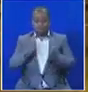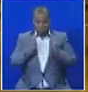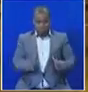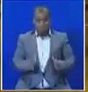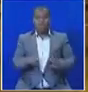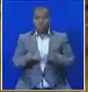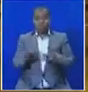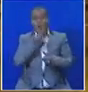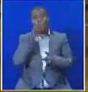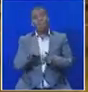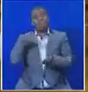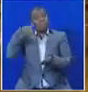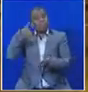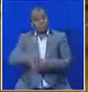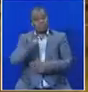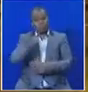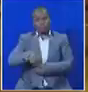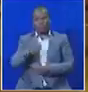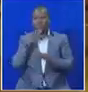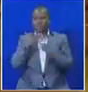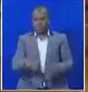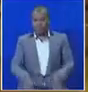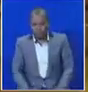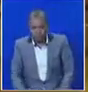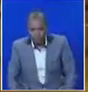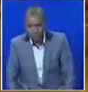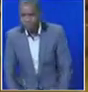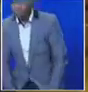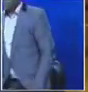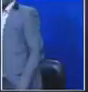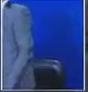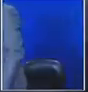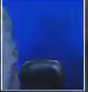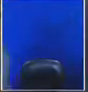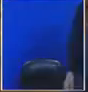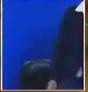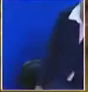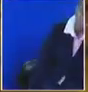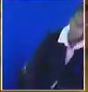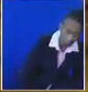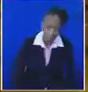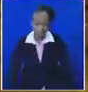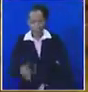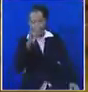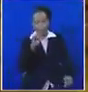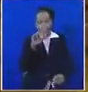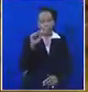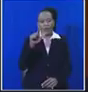leboga. I thank you very much. Honorable Malema.